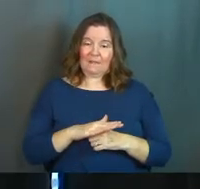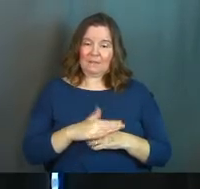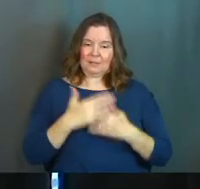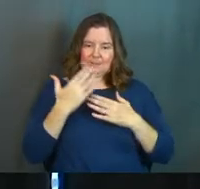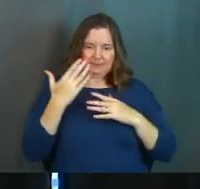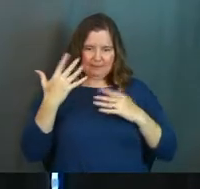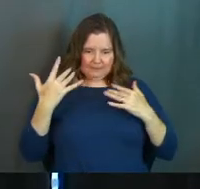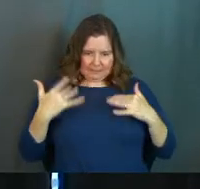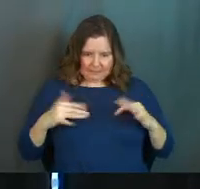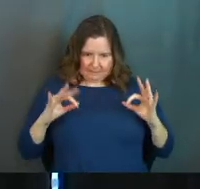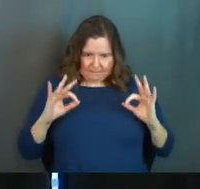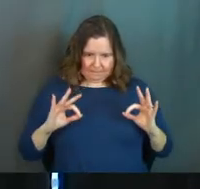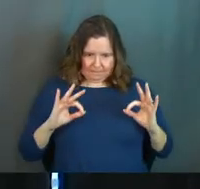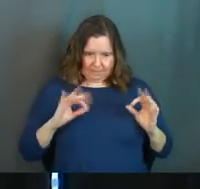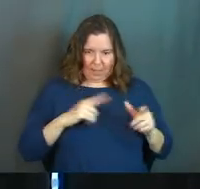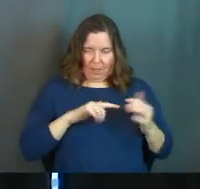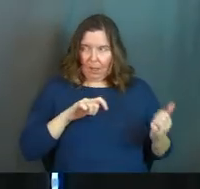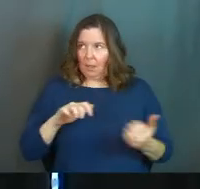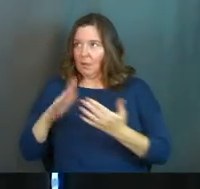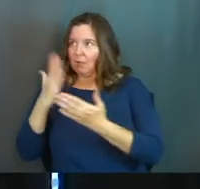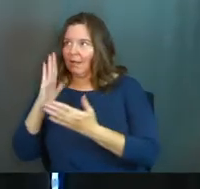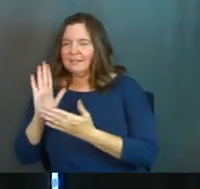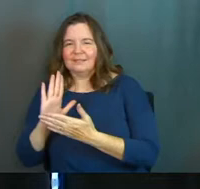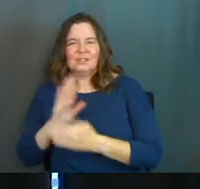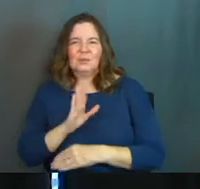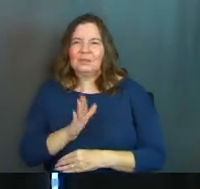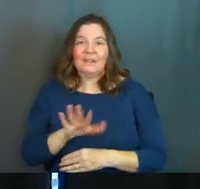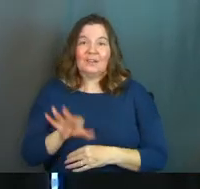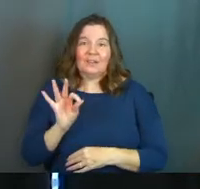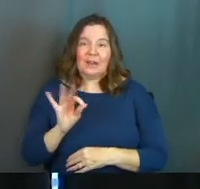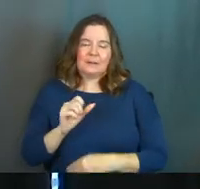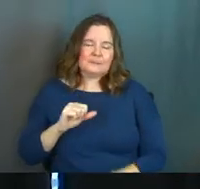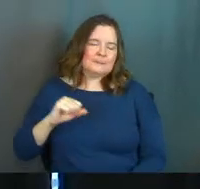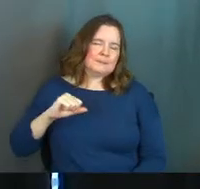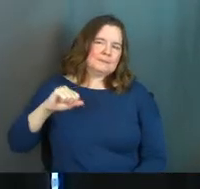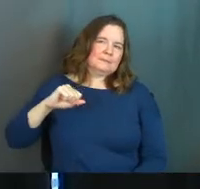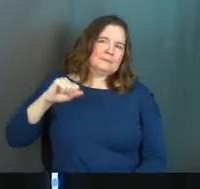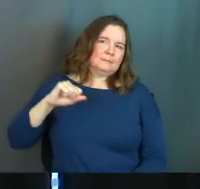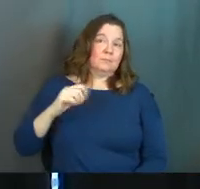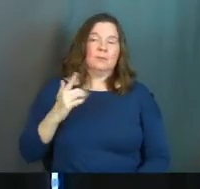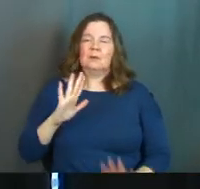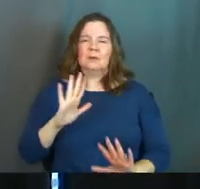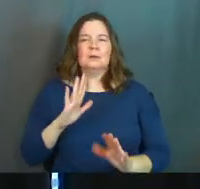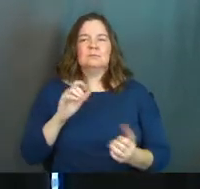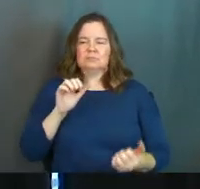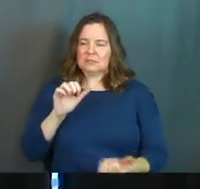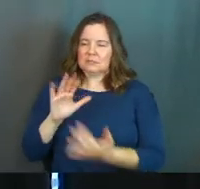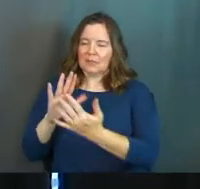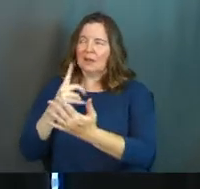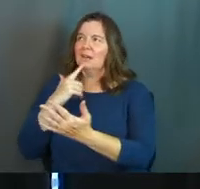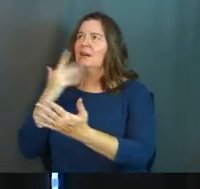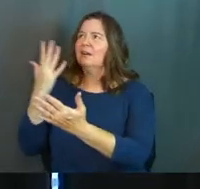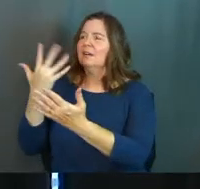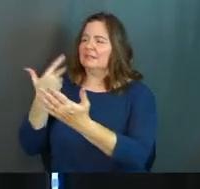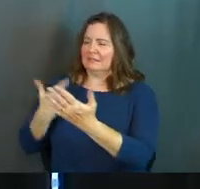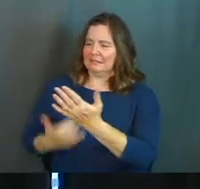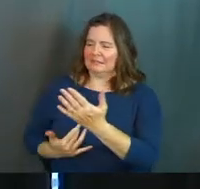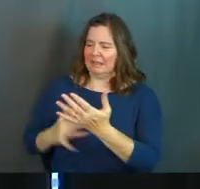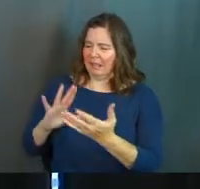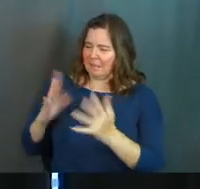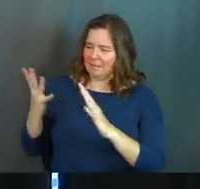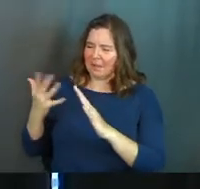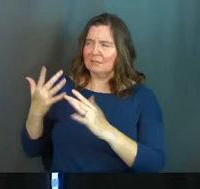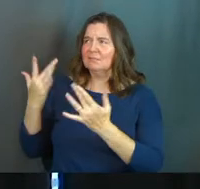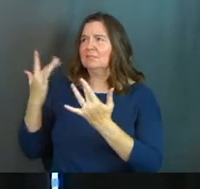together enough to come to God. And so you'll never find Him. Just come, say, have mercy on me, a